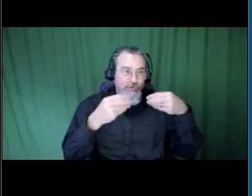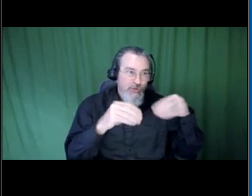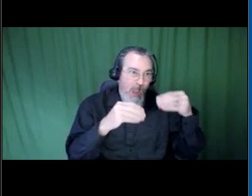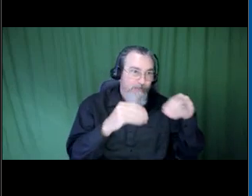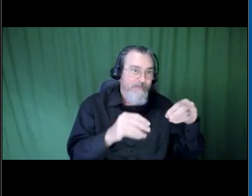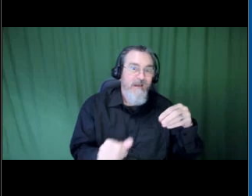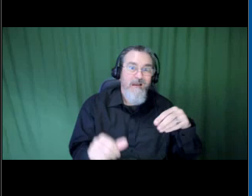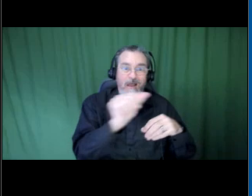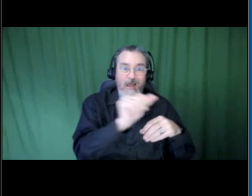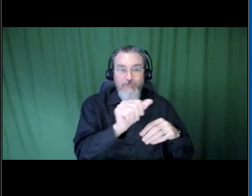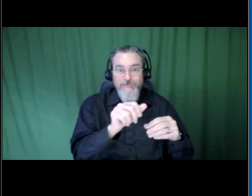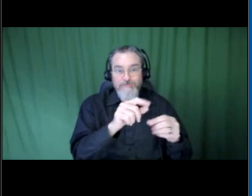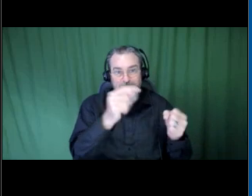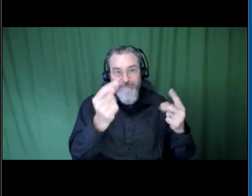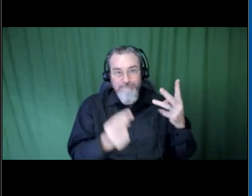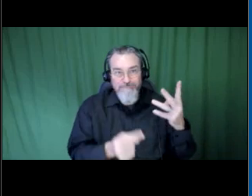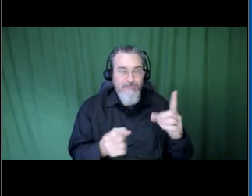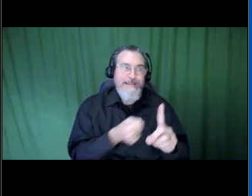impacted by that.